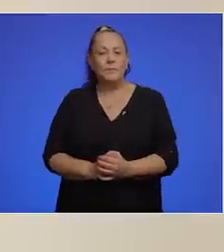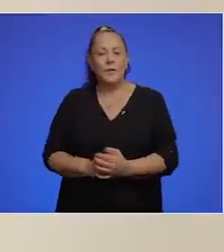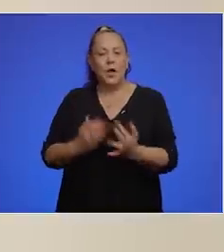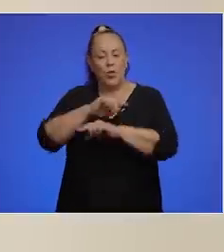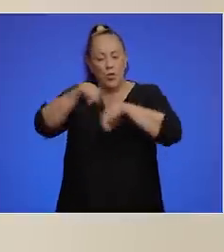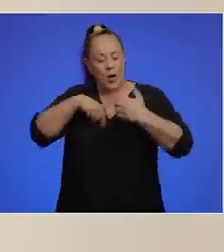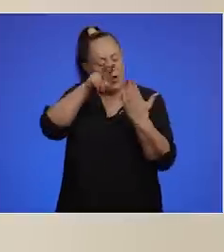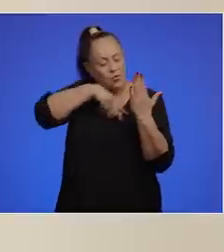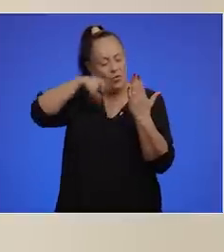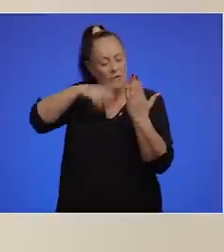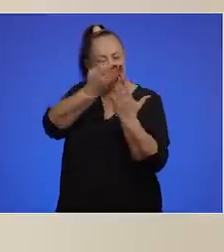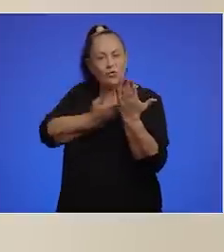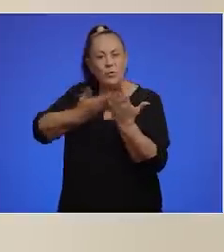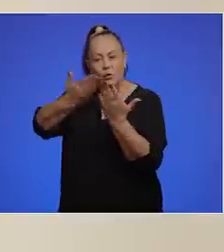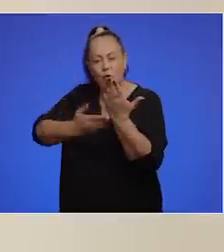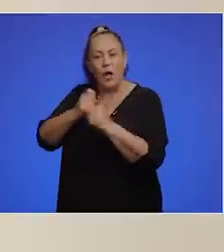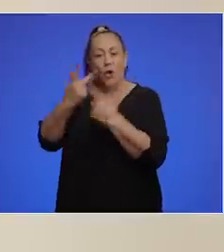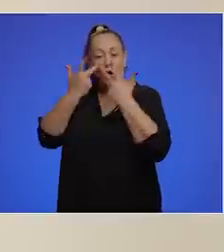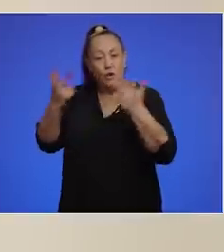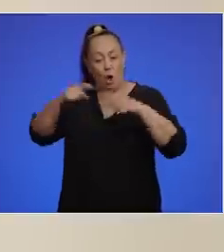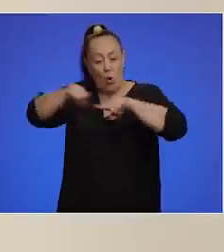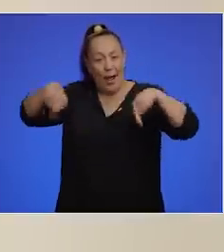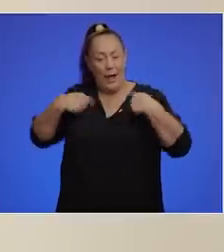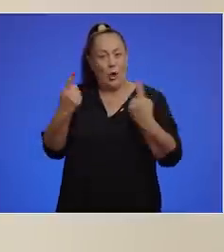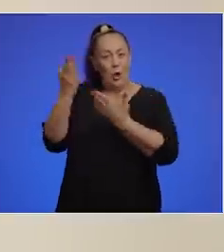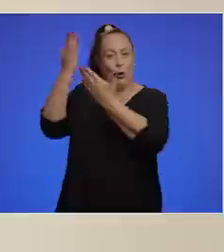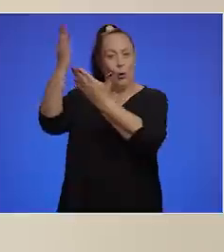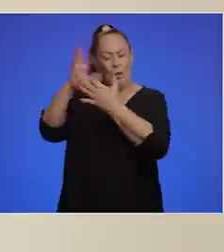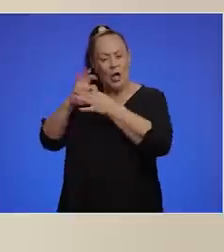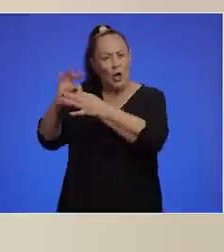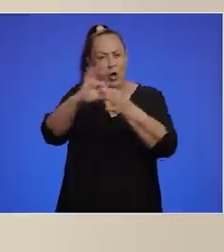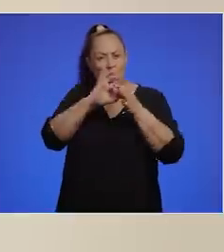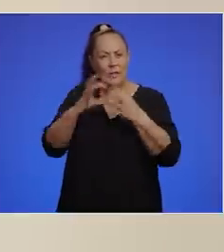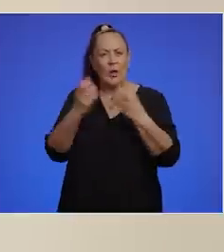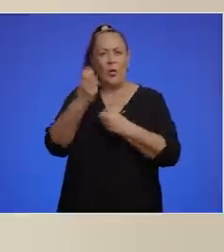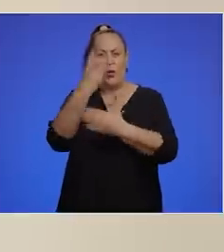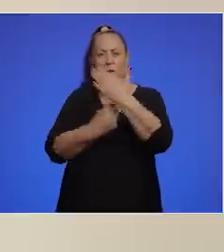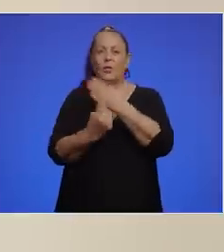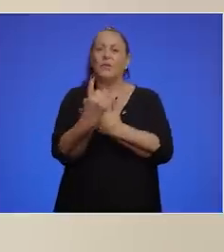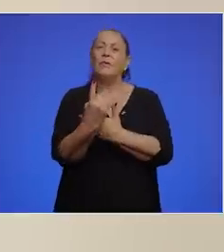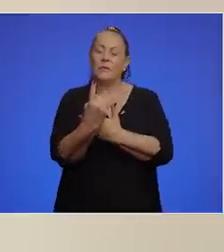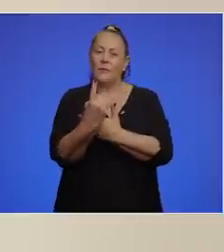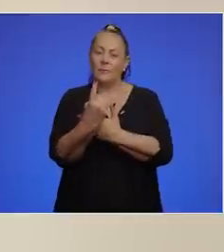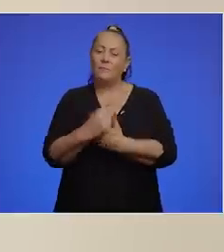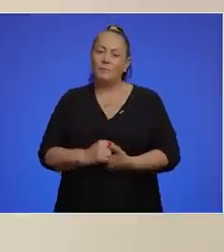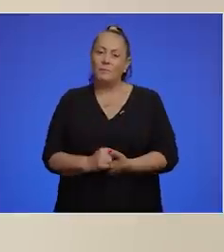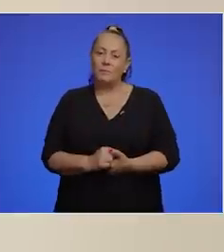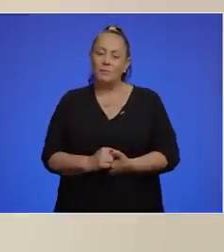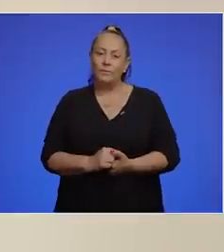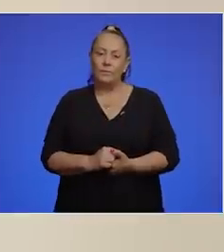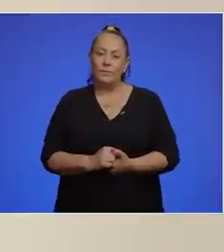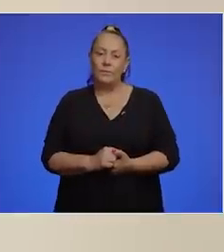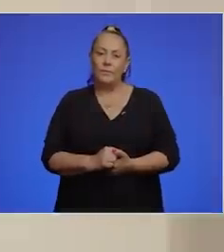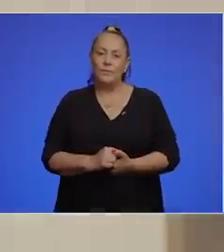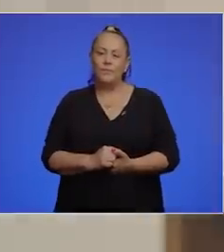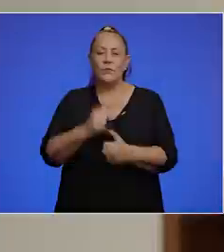throughout sacred scripture God gradually shows himself To be a unity of three divine persons In one